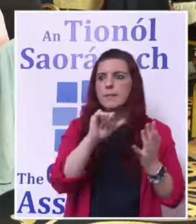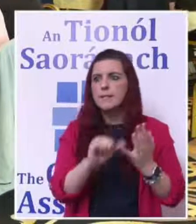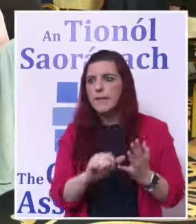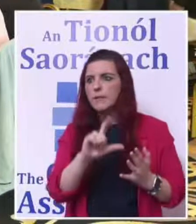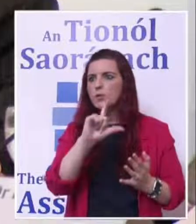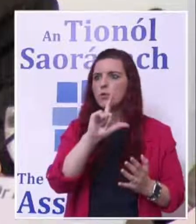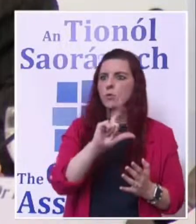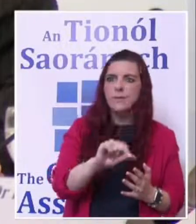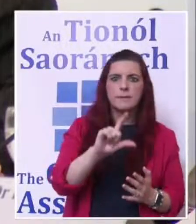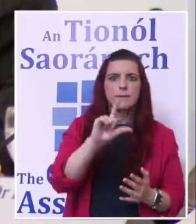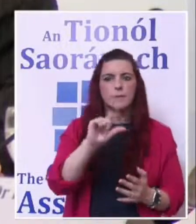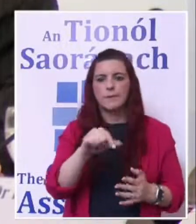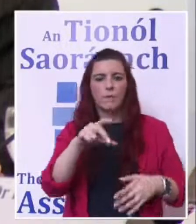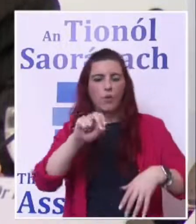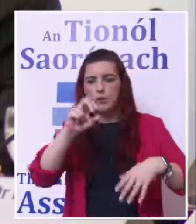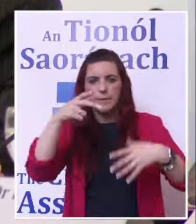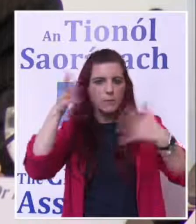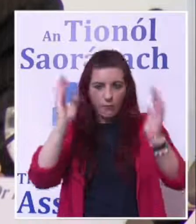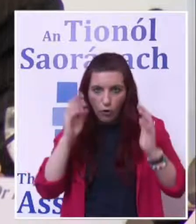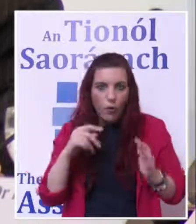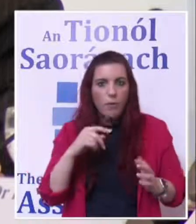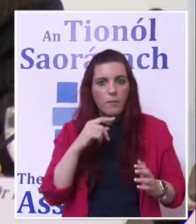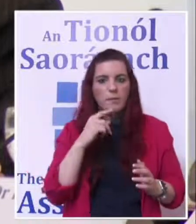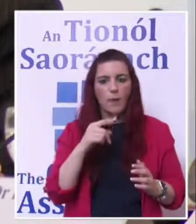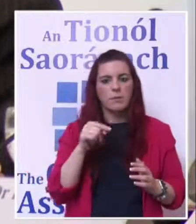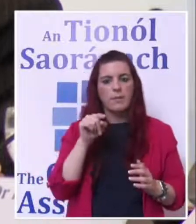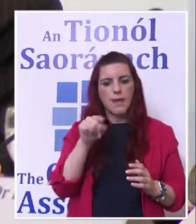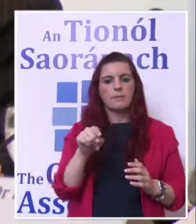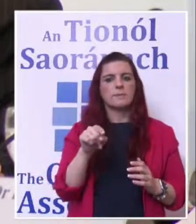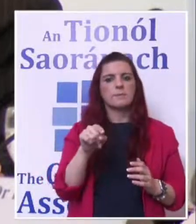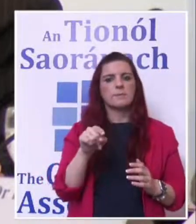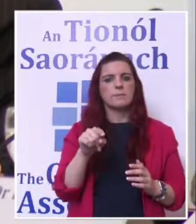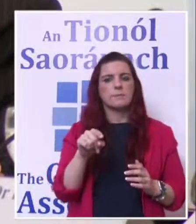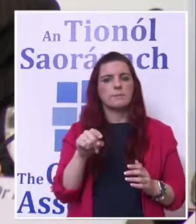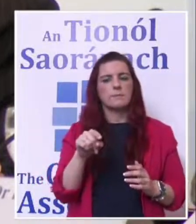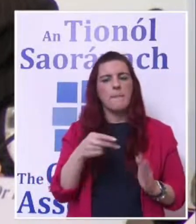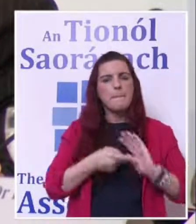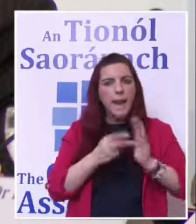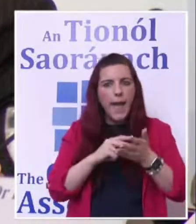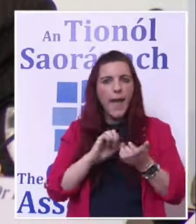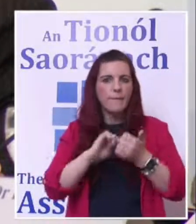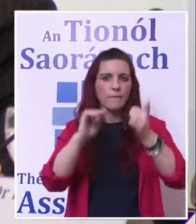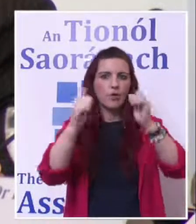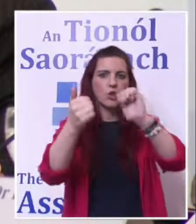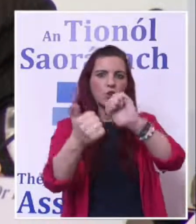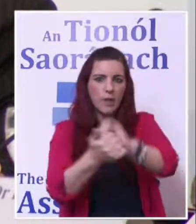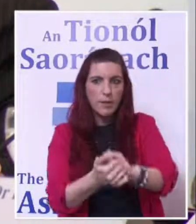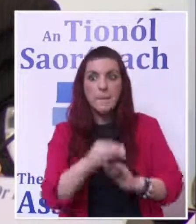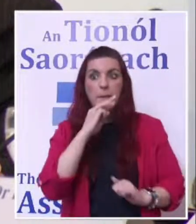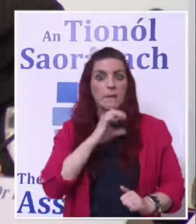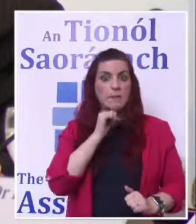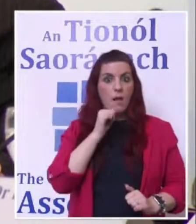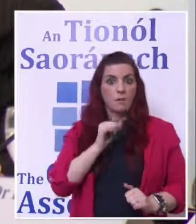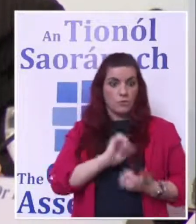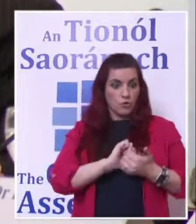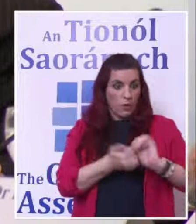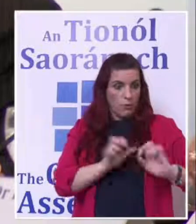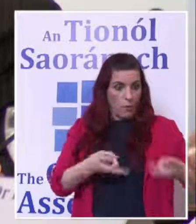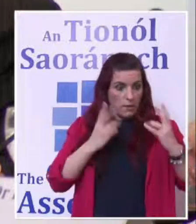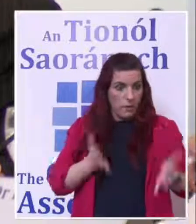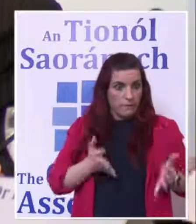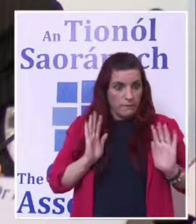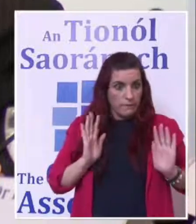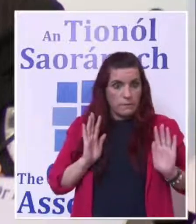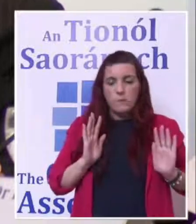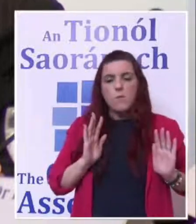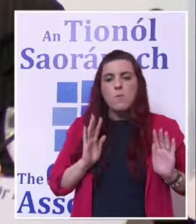32, 34. And that it's a roadmap for change. And I think that would be a very useful way to think about it,